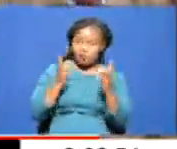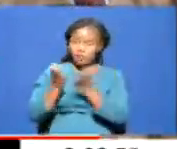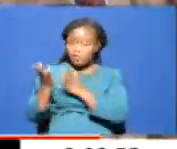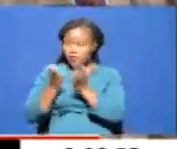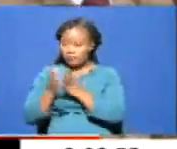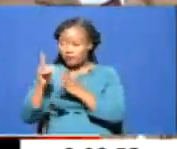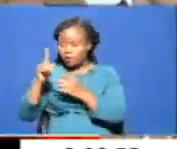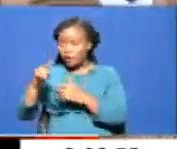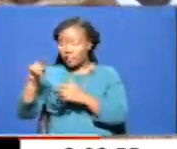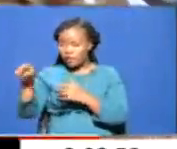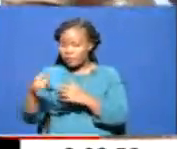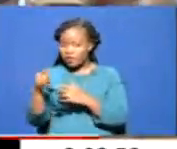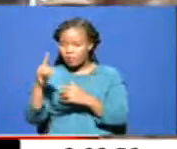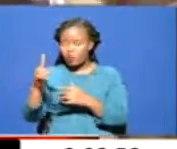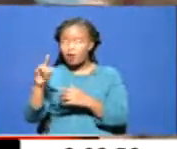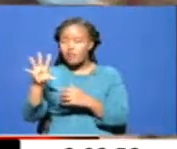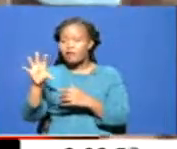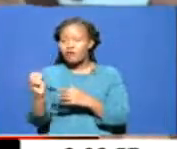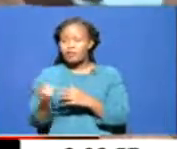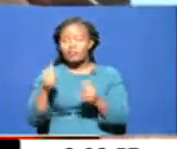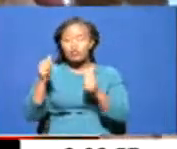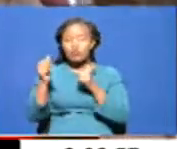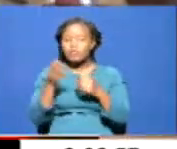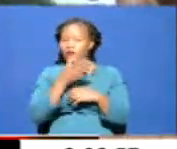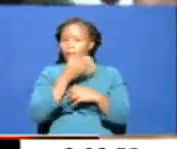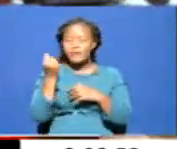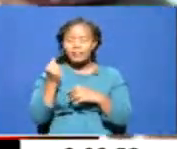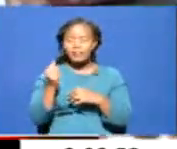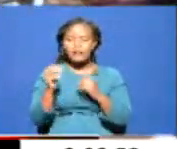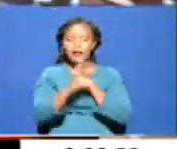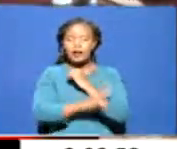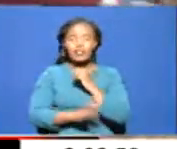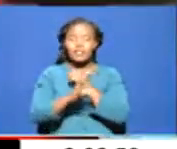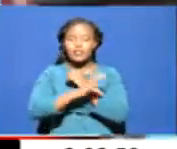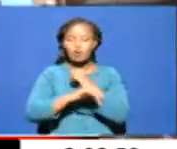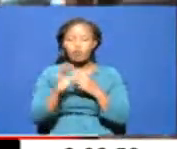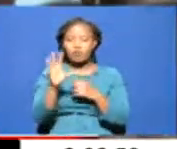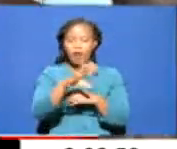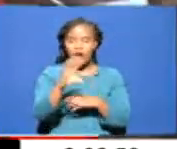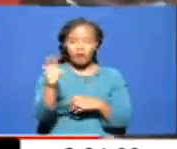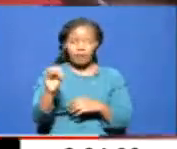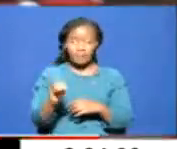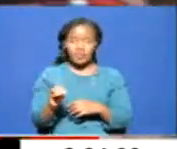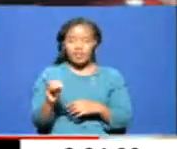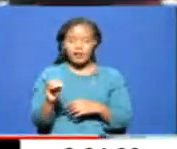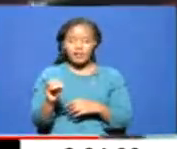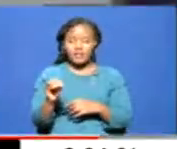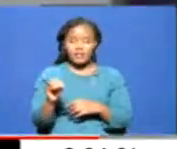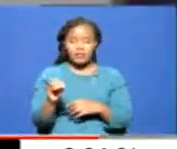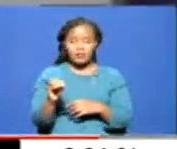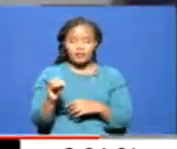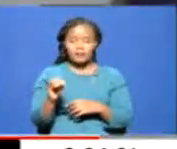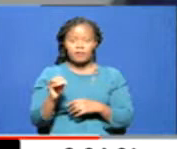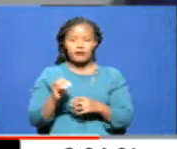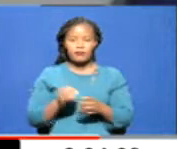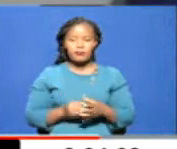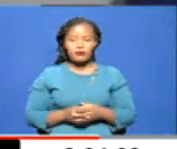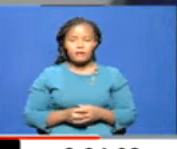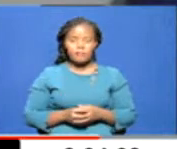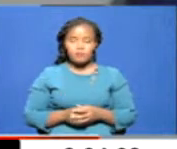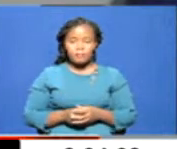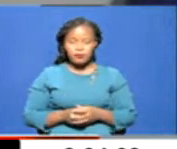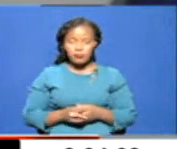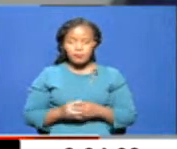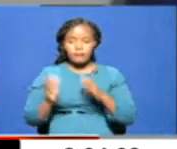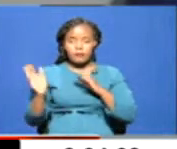1,150, one of the best in sub-Saharan Africa. John Jacob Curia, Prime Edition.